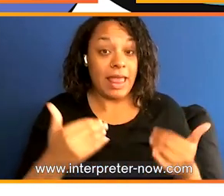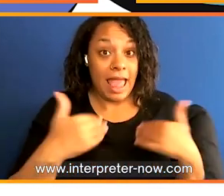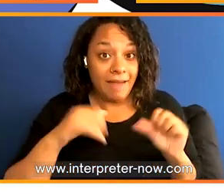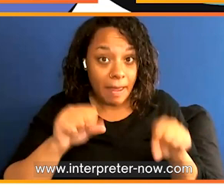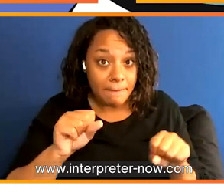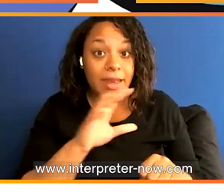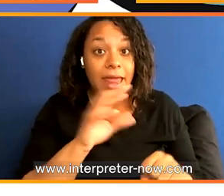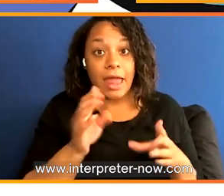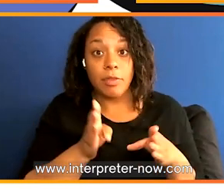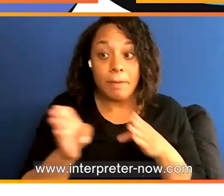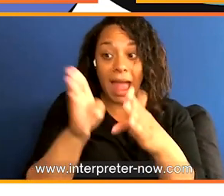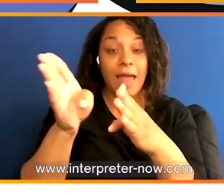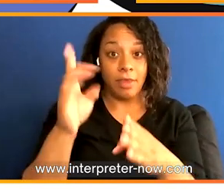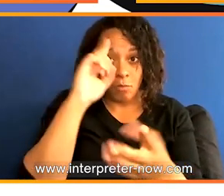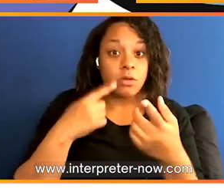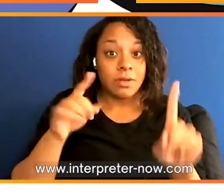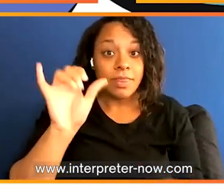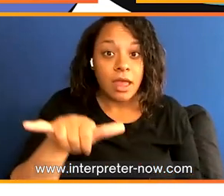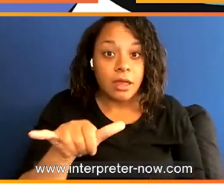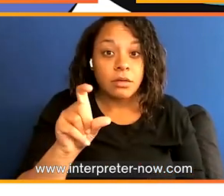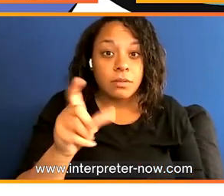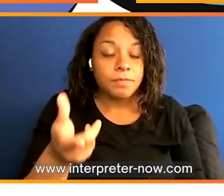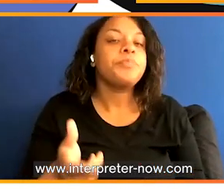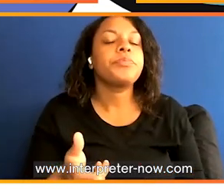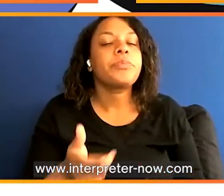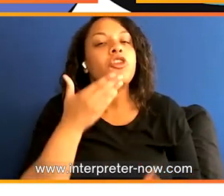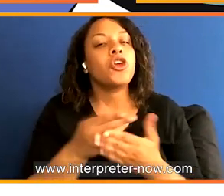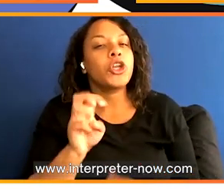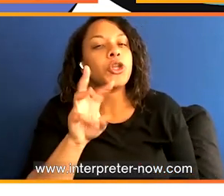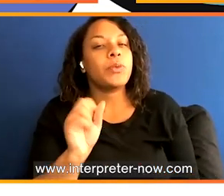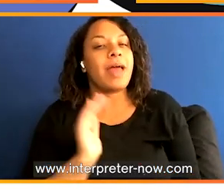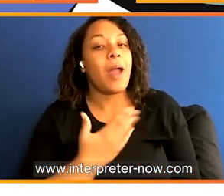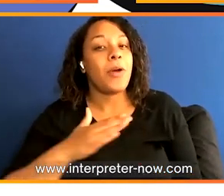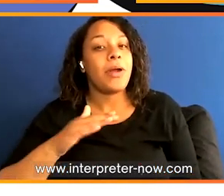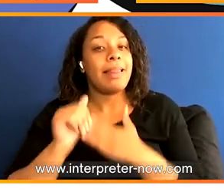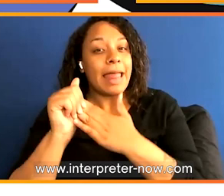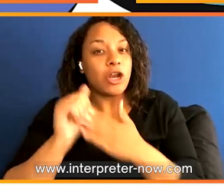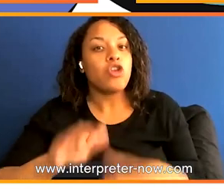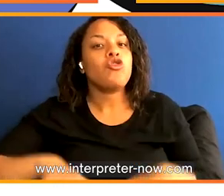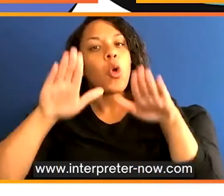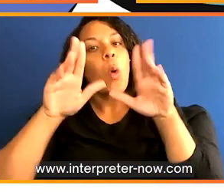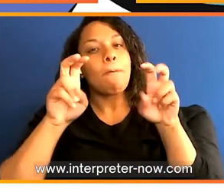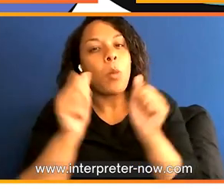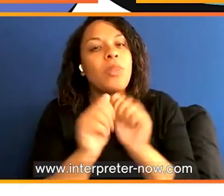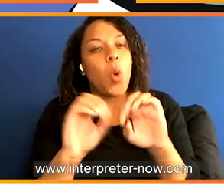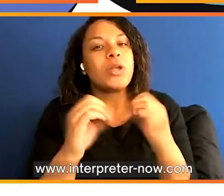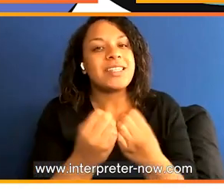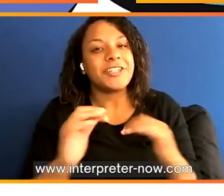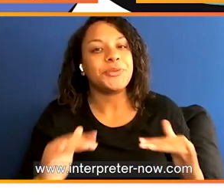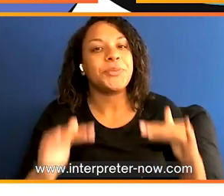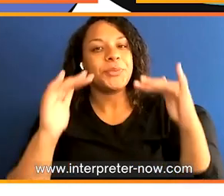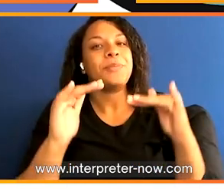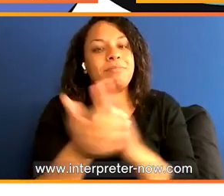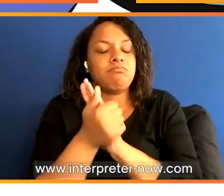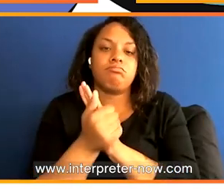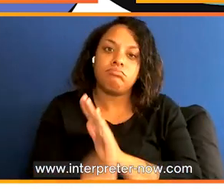size, do our leaders today have the runway to do that? And I think the good news is we had leaders who grew up with the